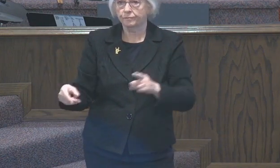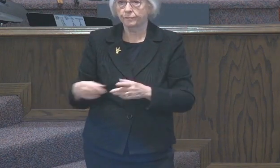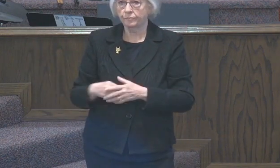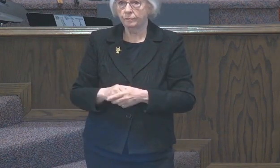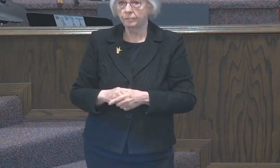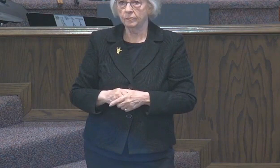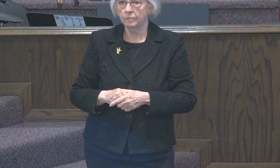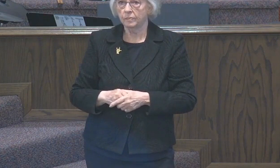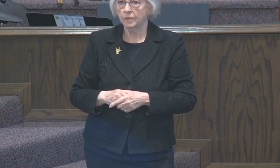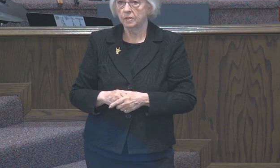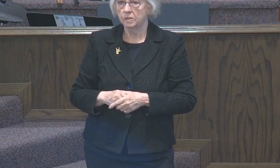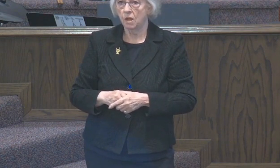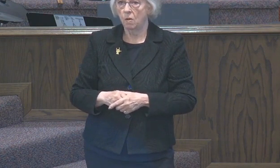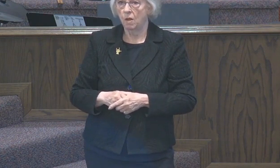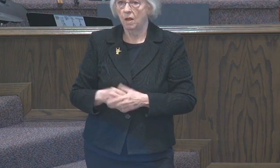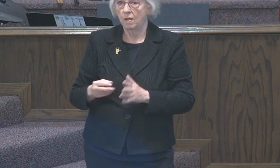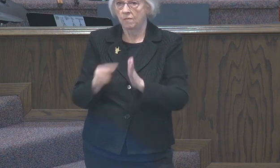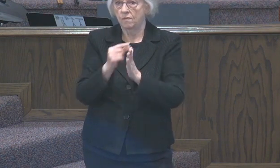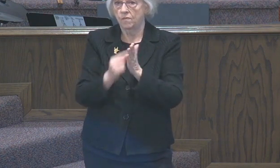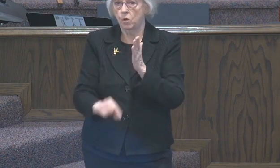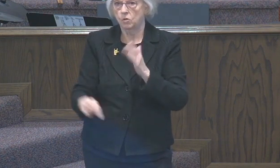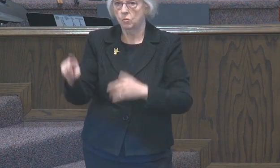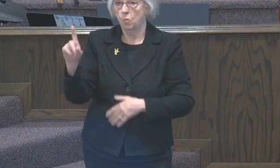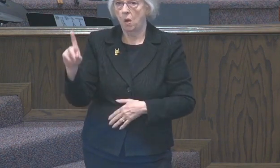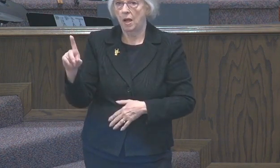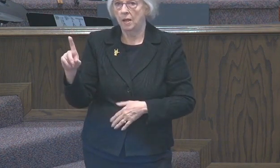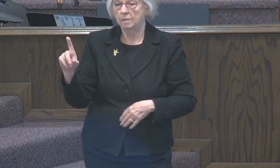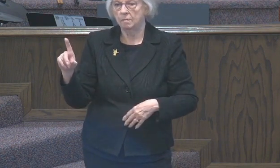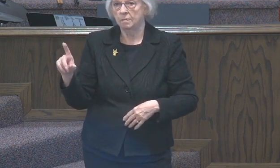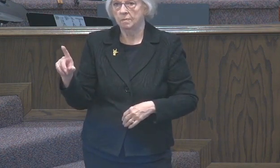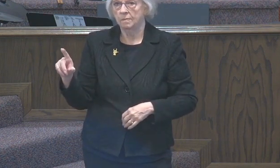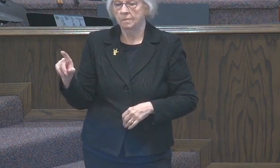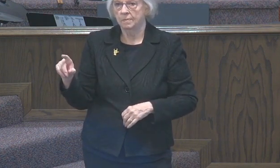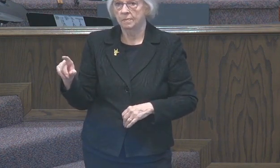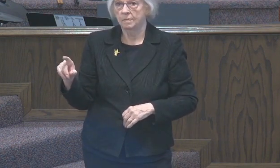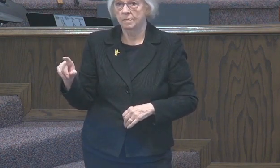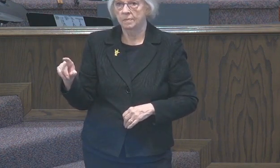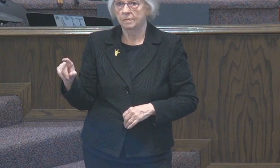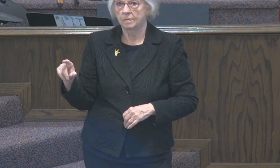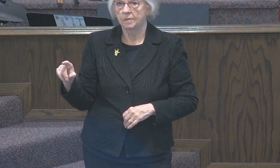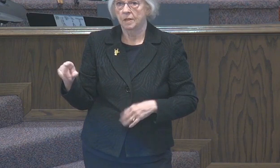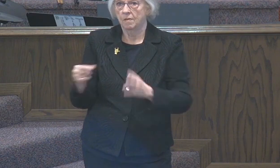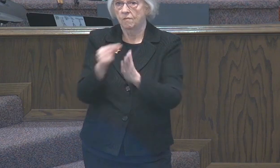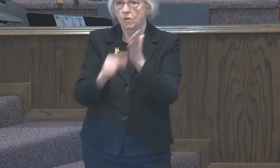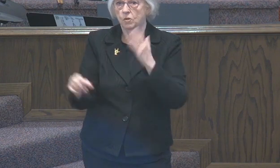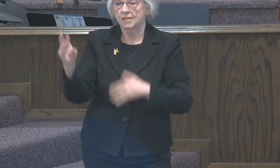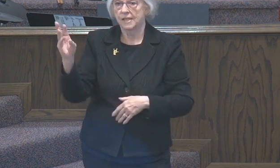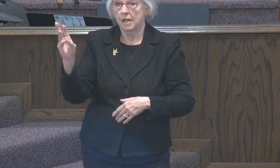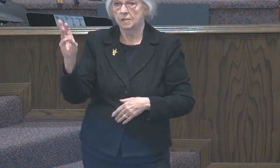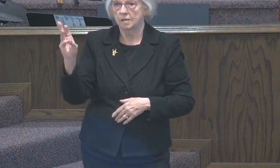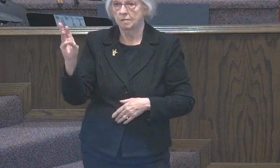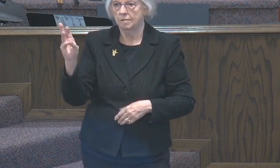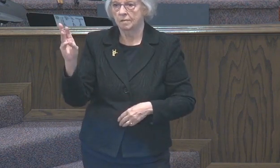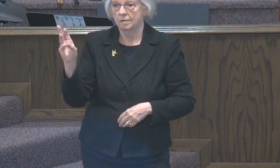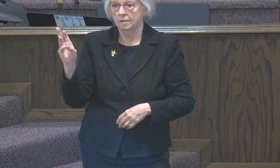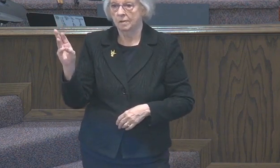doctrine which is found in verse 1 of judge not, that you be not judged. But then we got to verse 6,